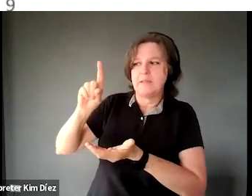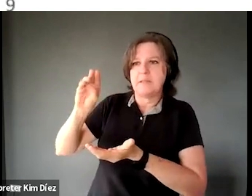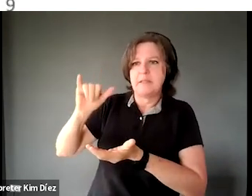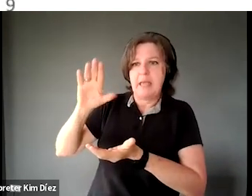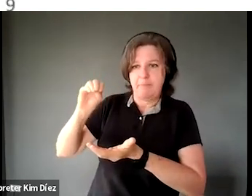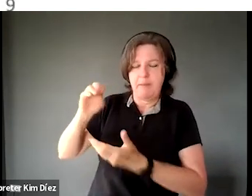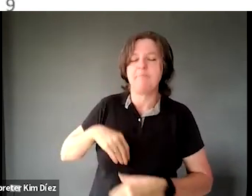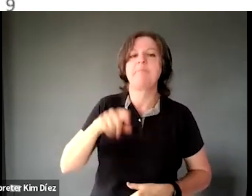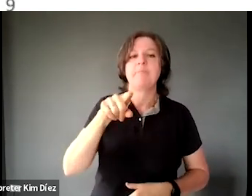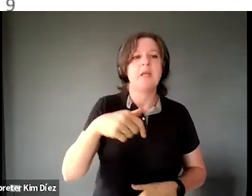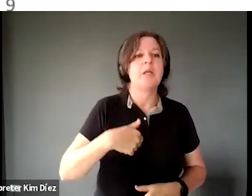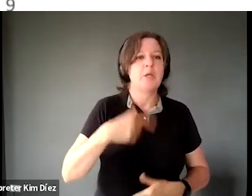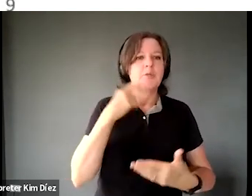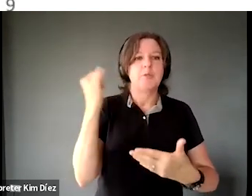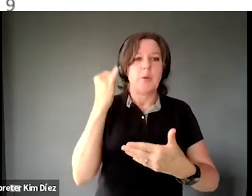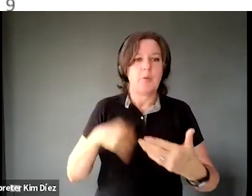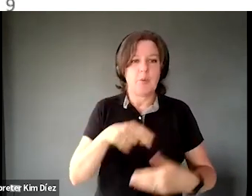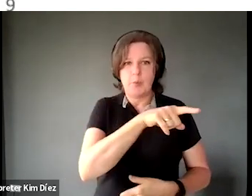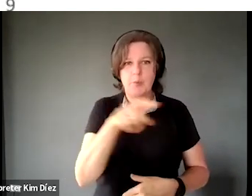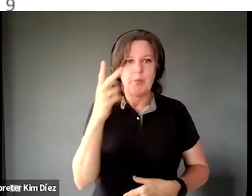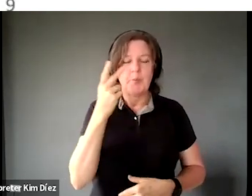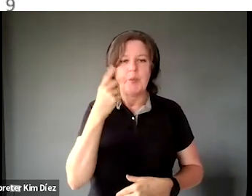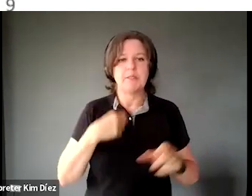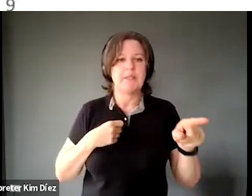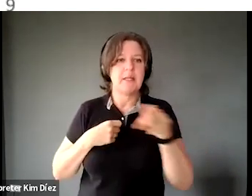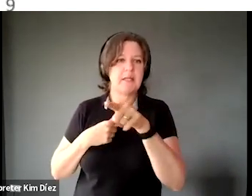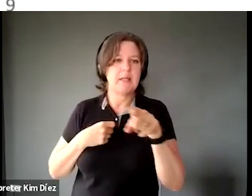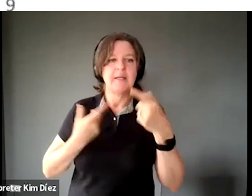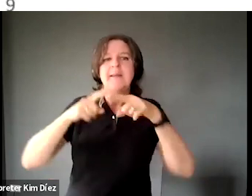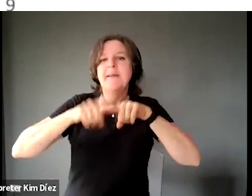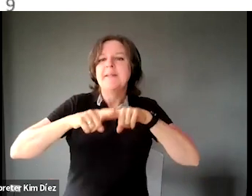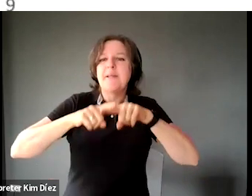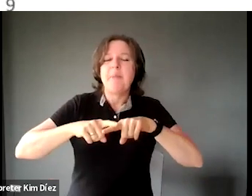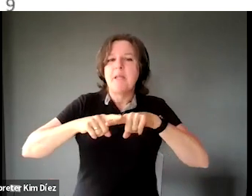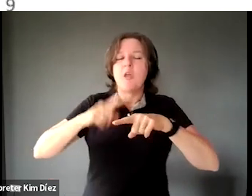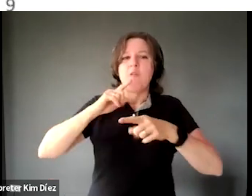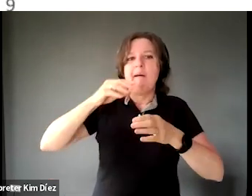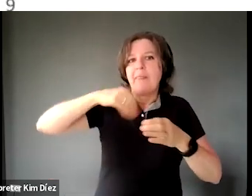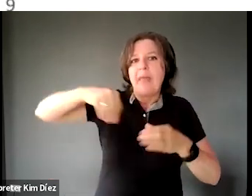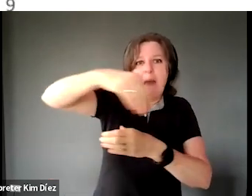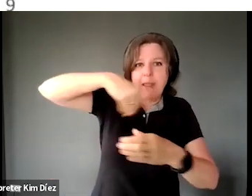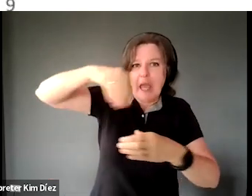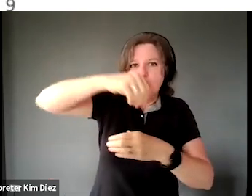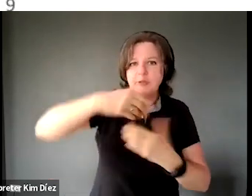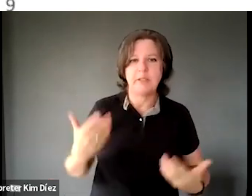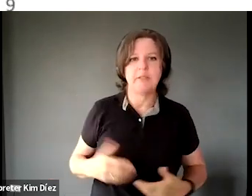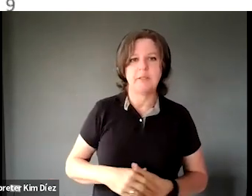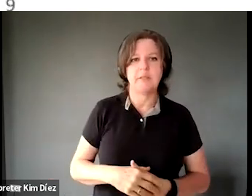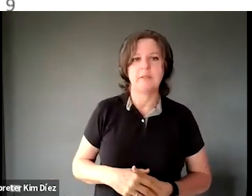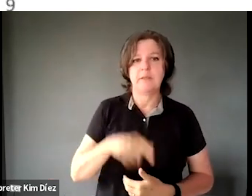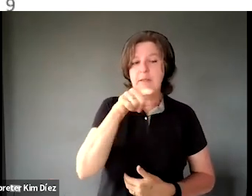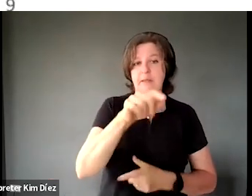absorbs less cadmium. So we see here Digion's study where we see that